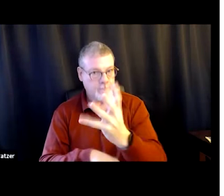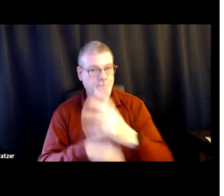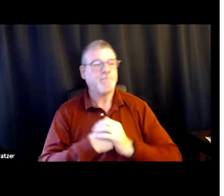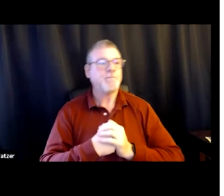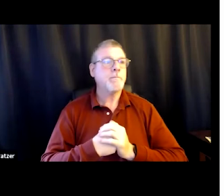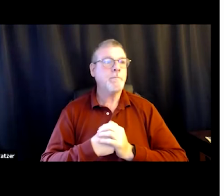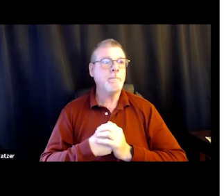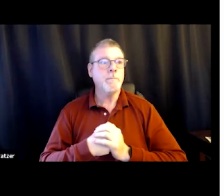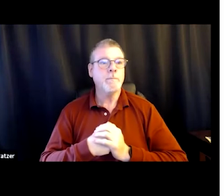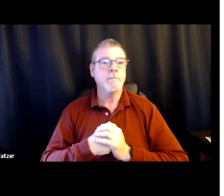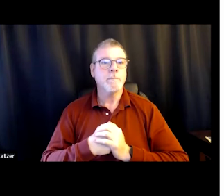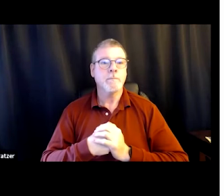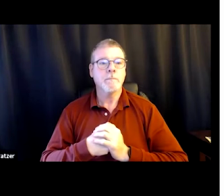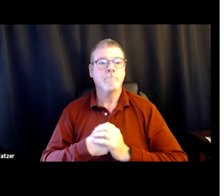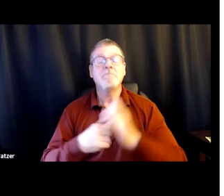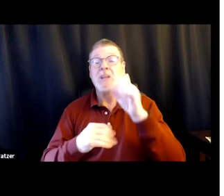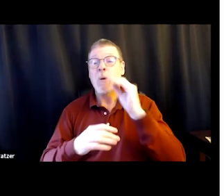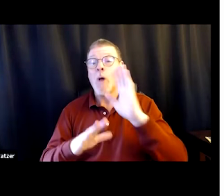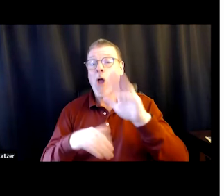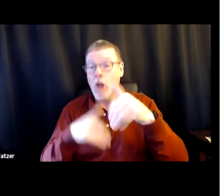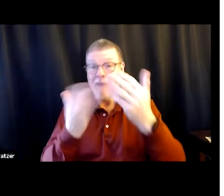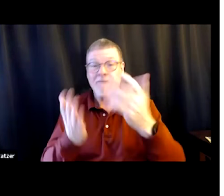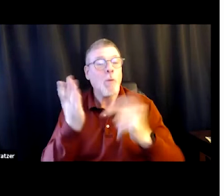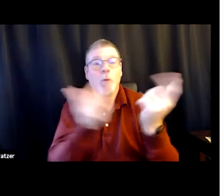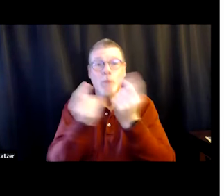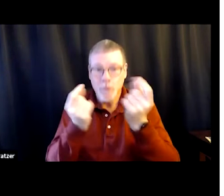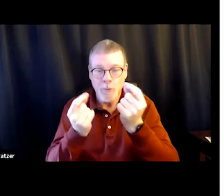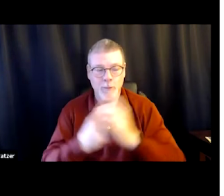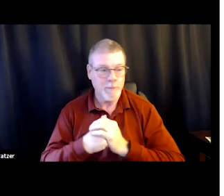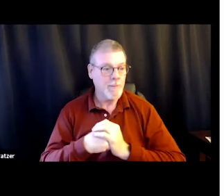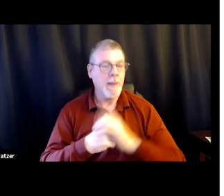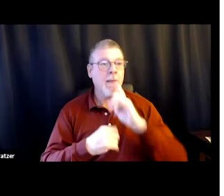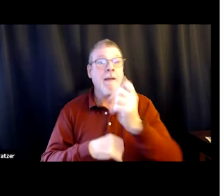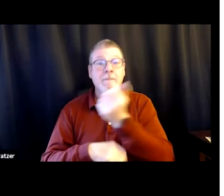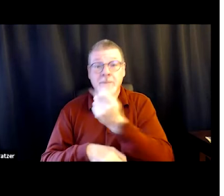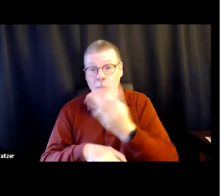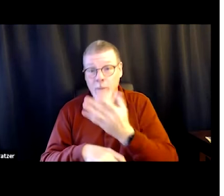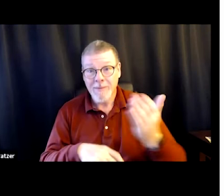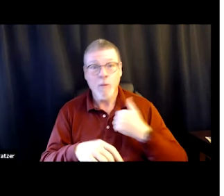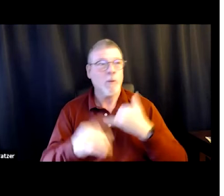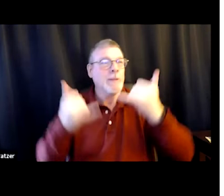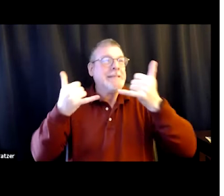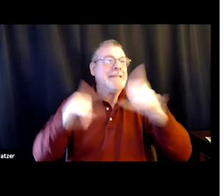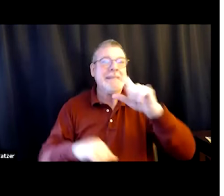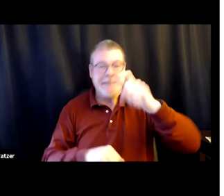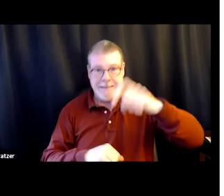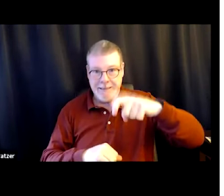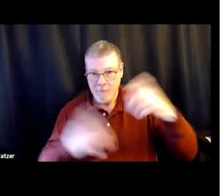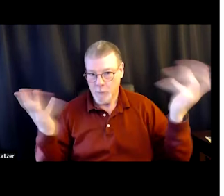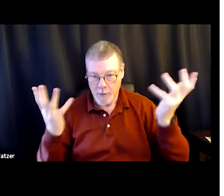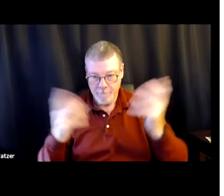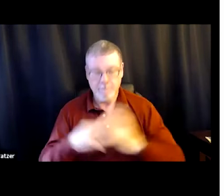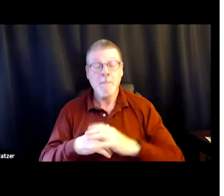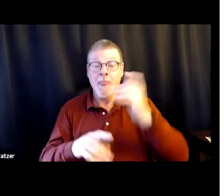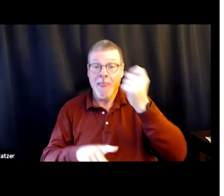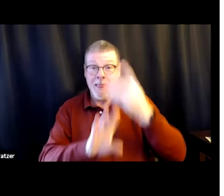So I'll offer a couple of points here in terms of where do we go. Like, so these are the things that are in place. What are the things that we still need? So the previous slides, again,